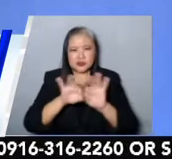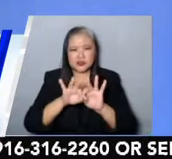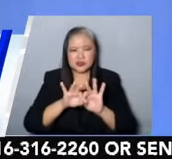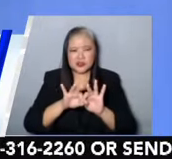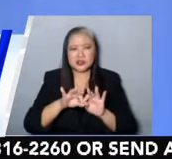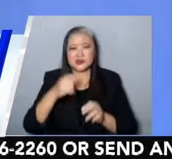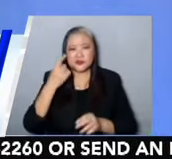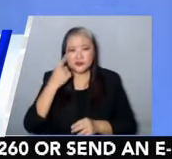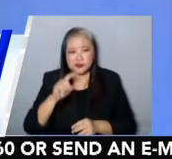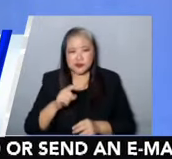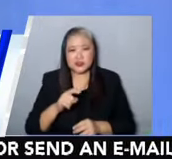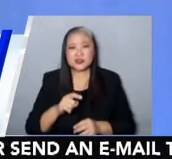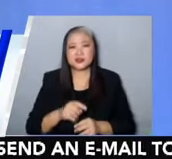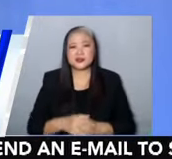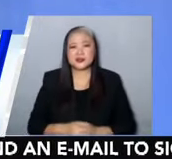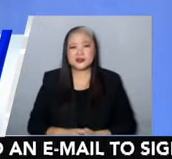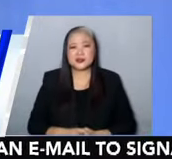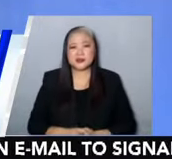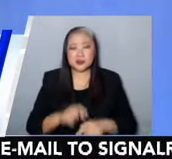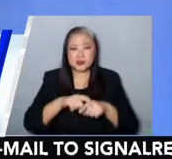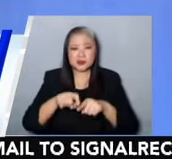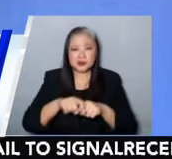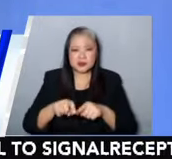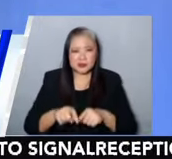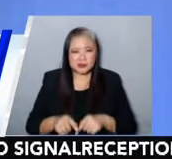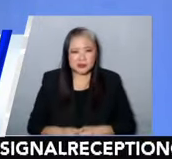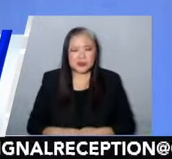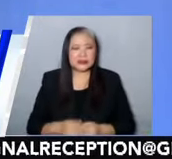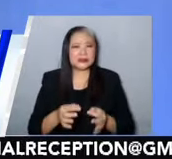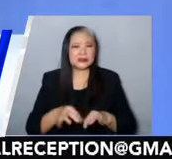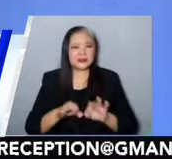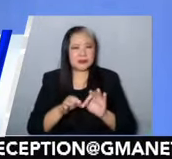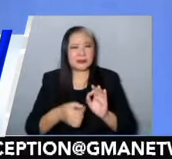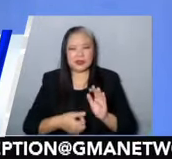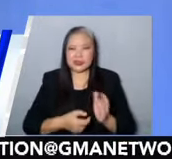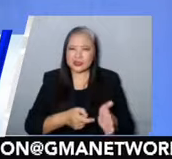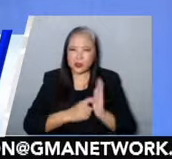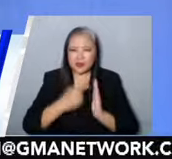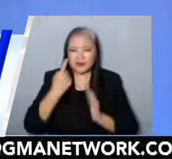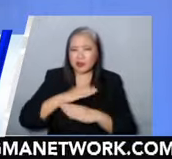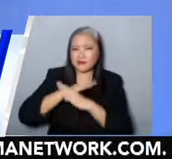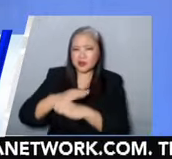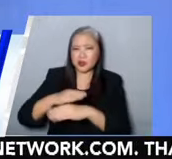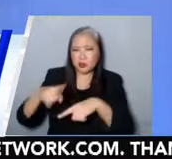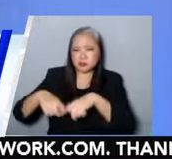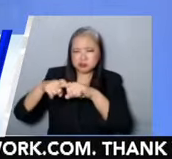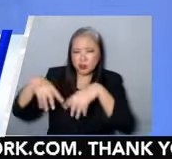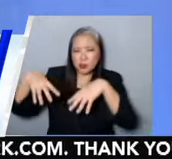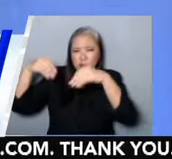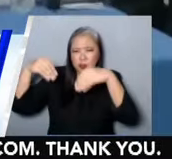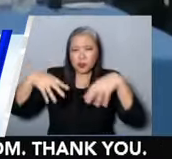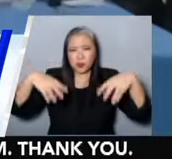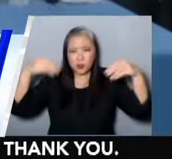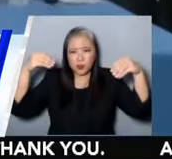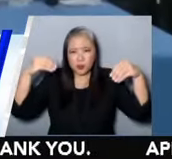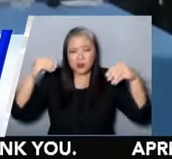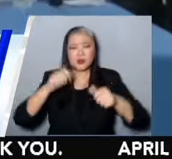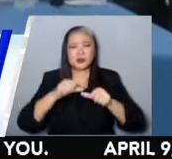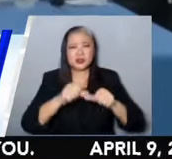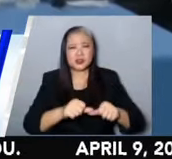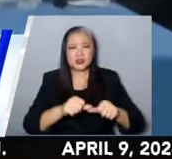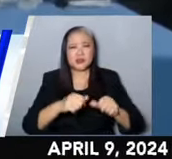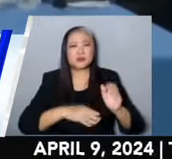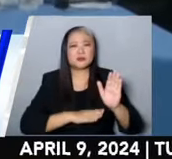in strategic location is paramount to avoid power disruptions and to ensure our continued development. Ang tanong